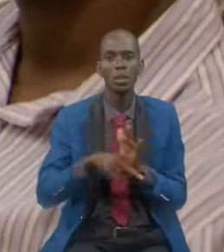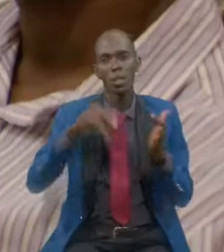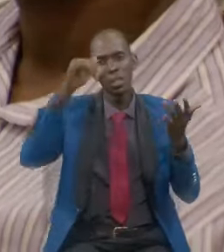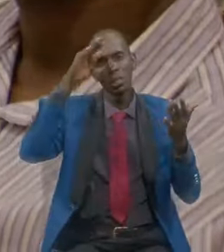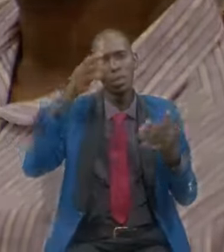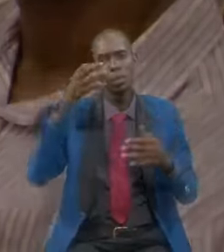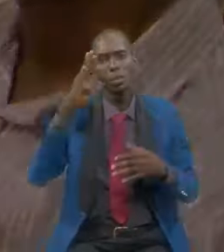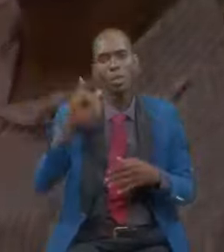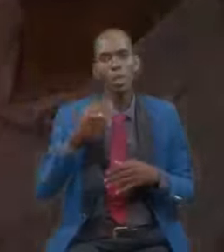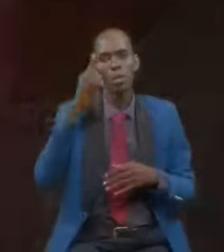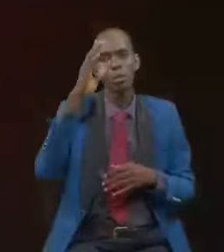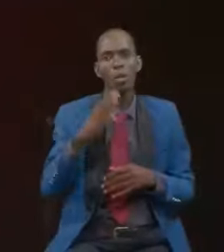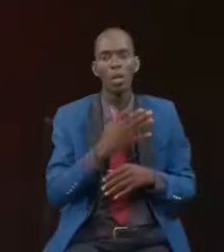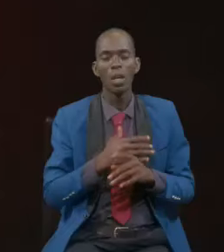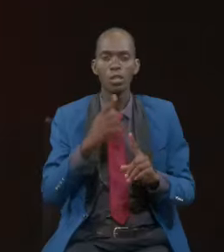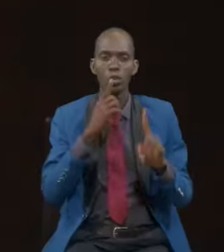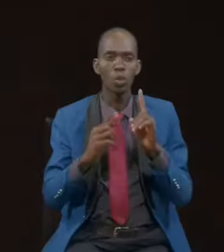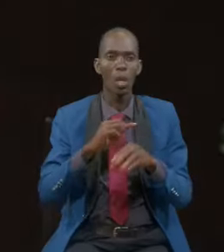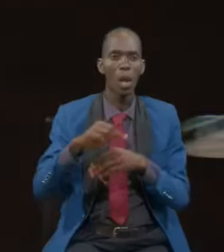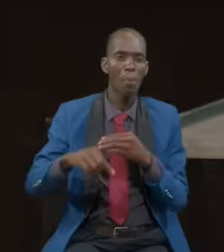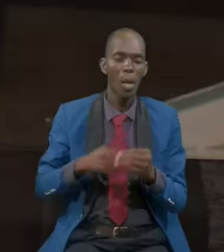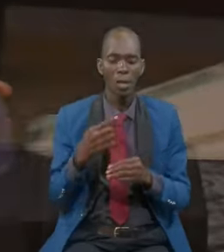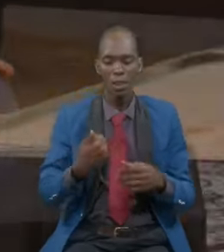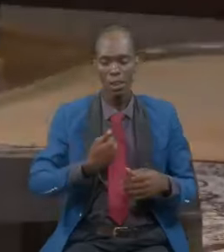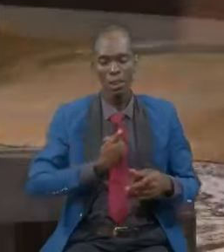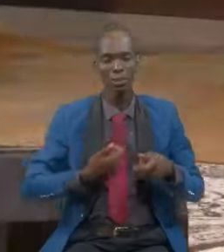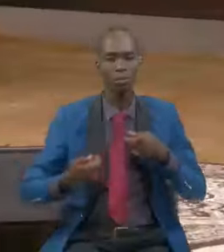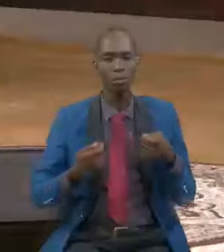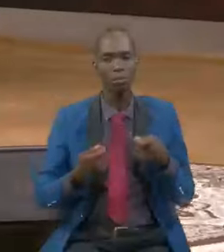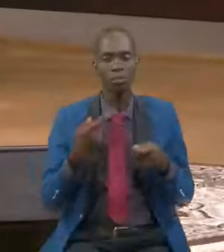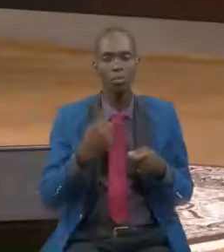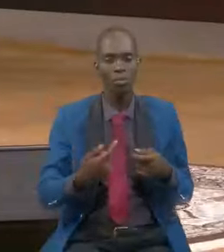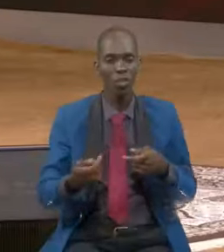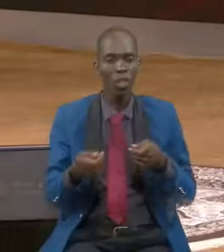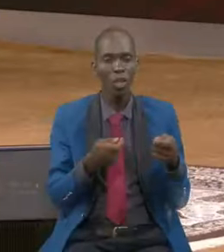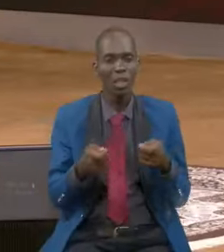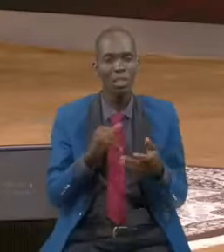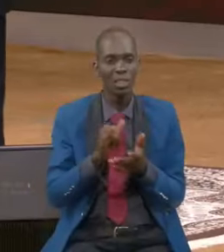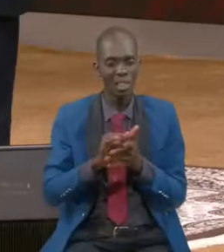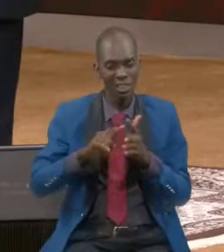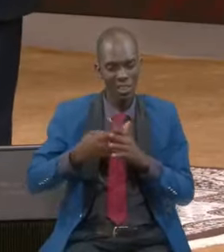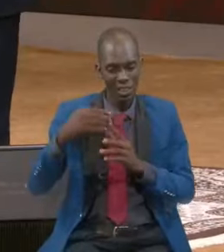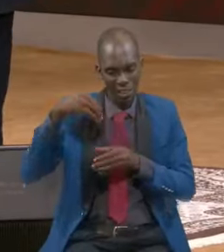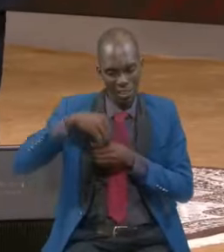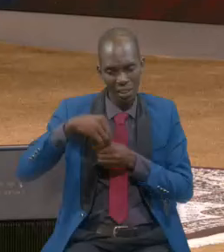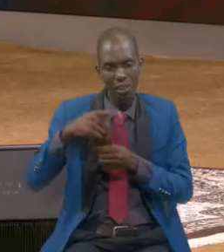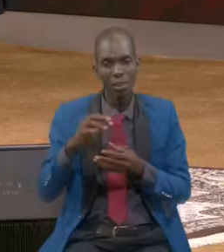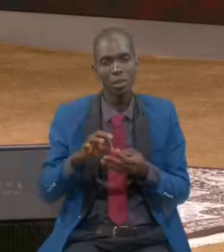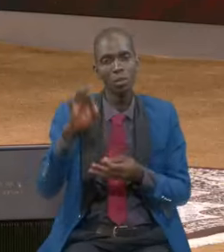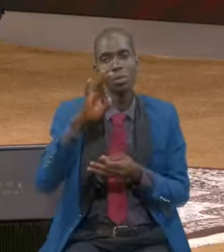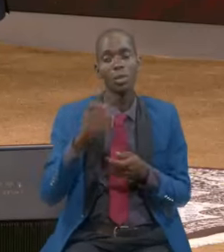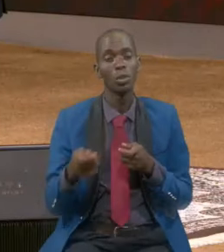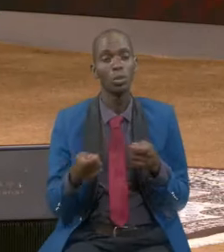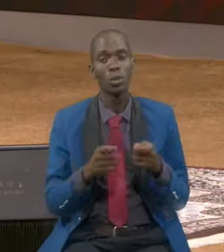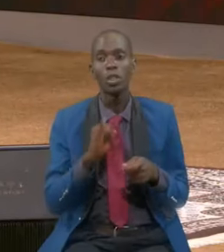about temperance. Temperance, the control that begins in the spirit. Control is not